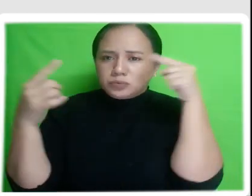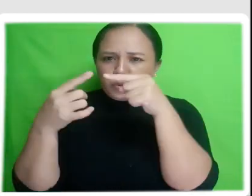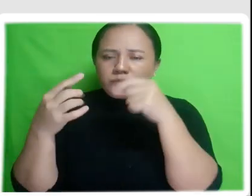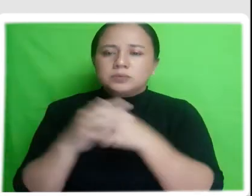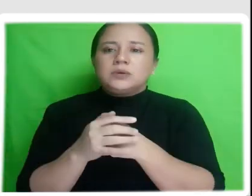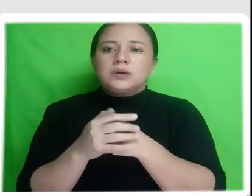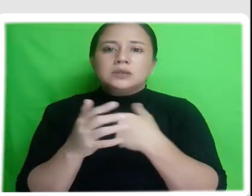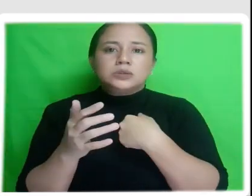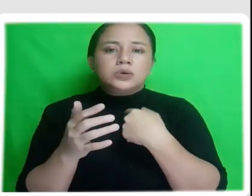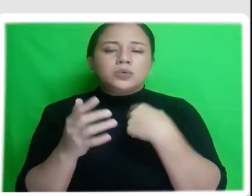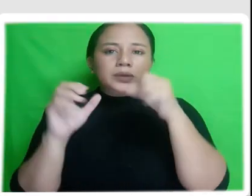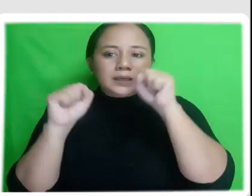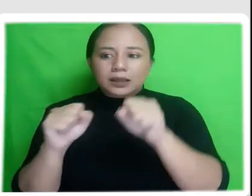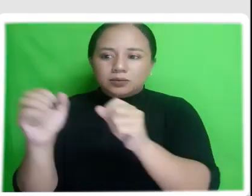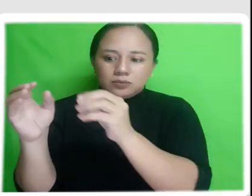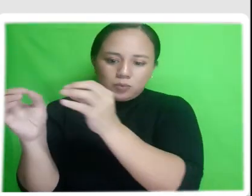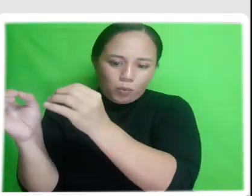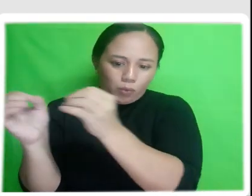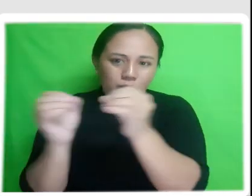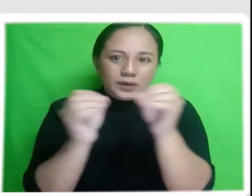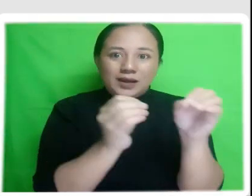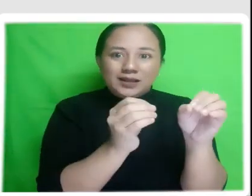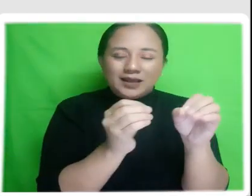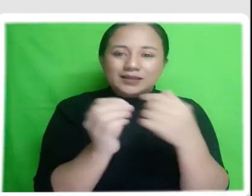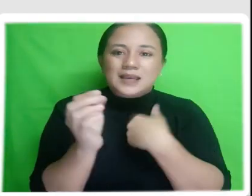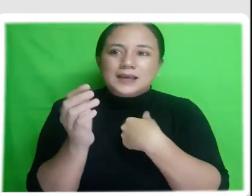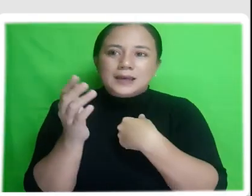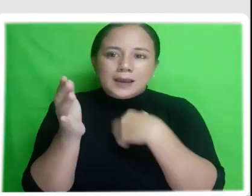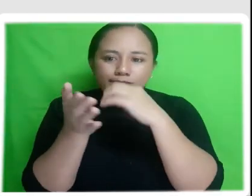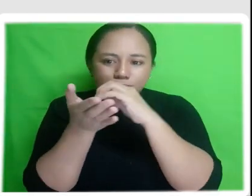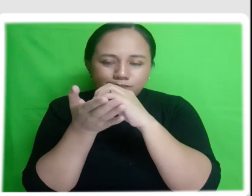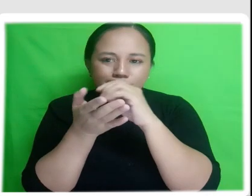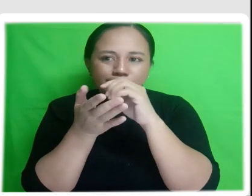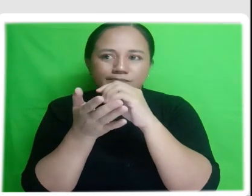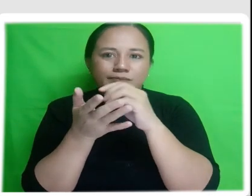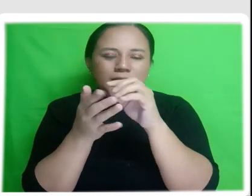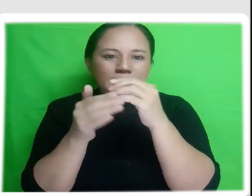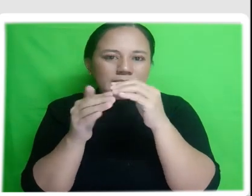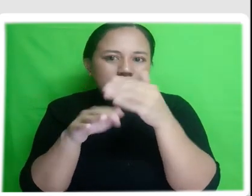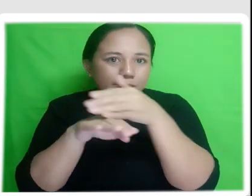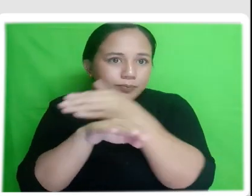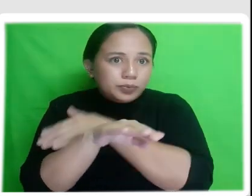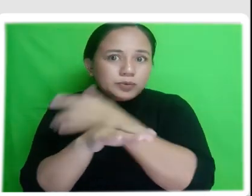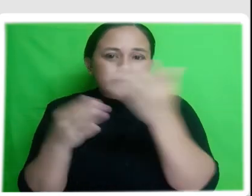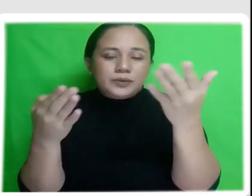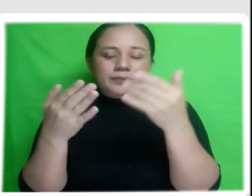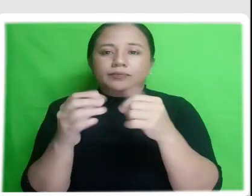can organize them and harness them for effective and sustained action.